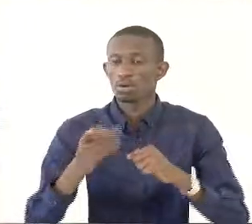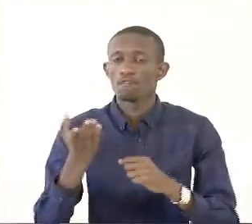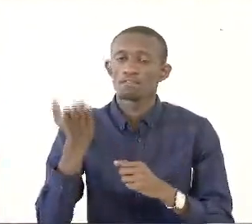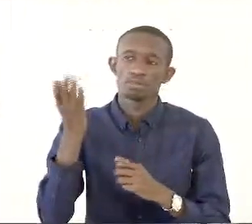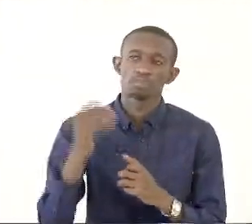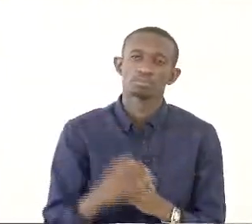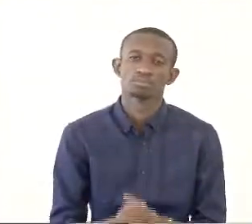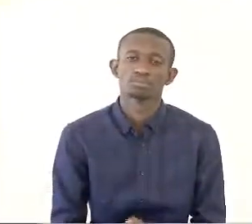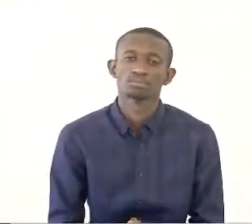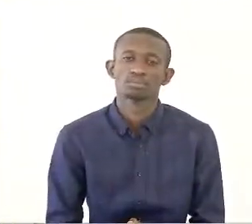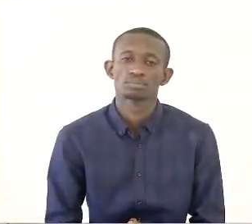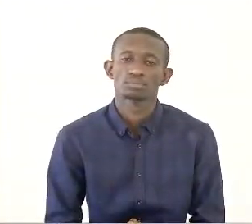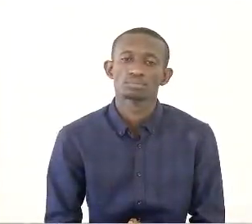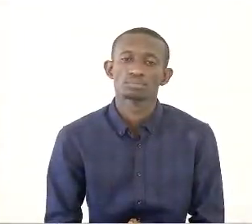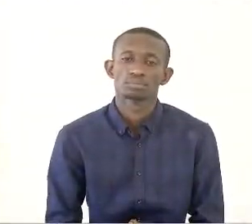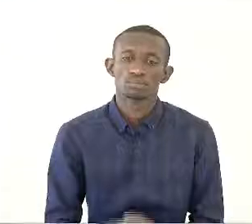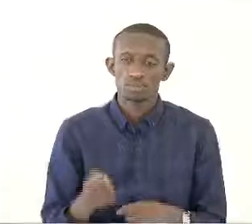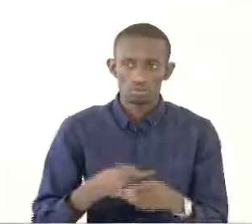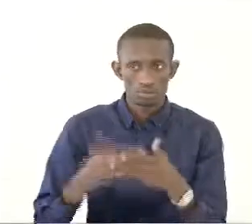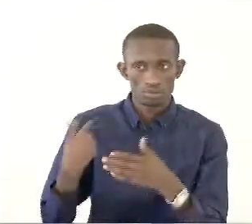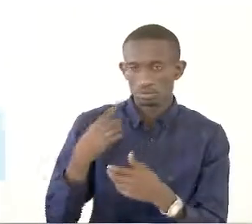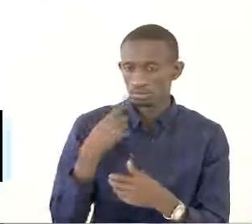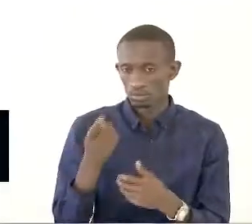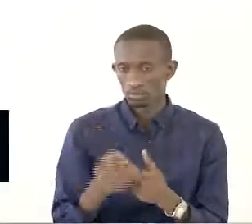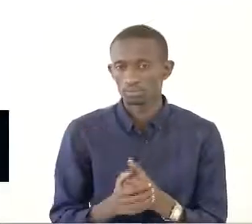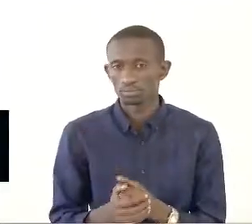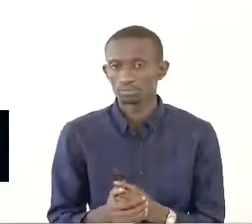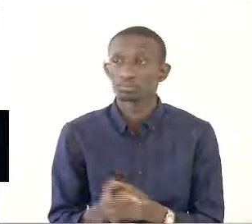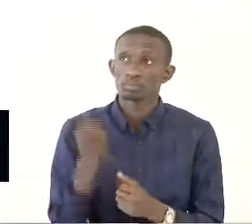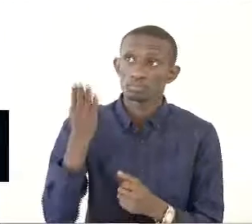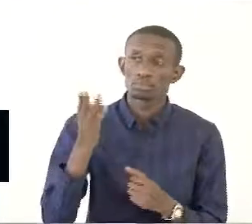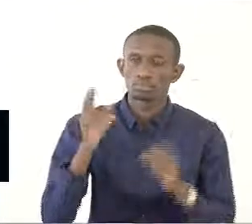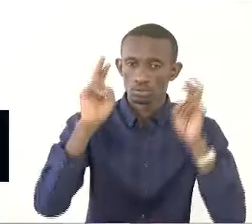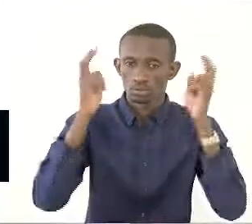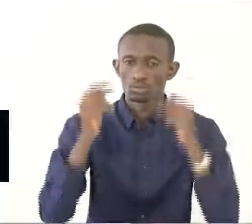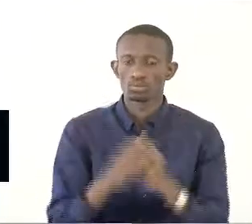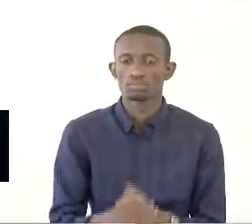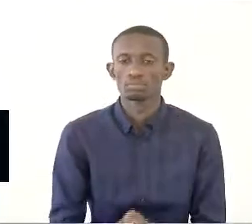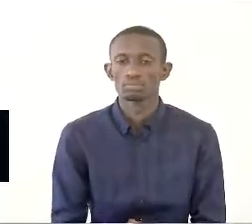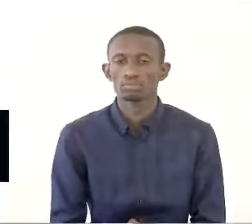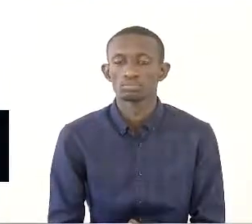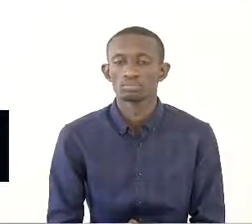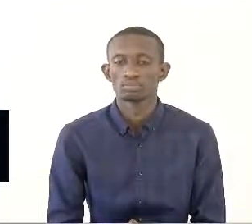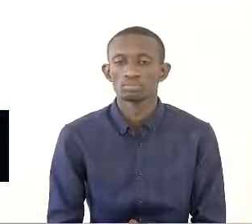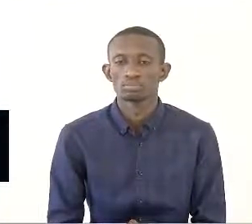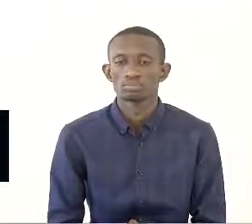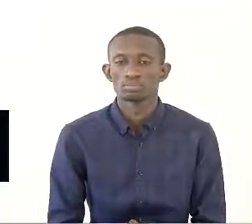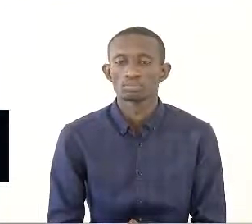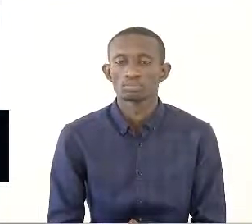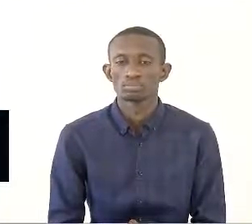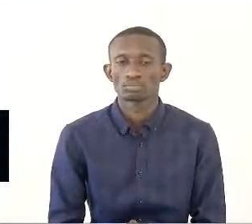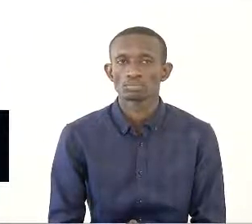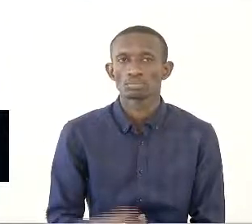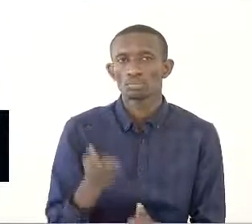from what we are saying as this unit, so you have this as the number